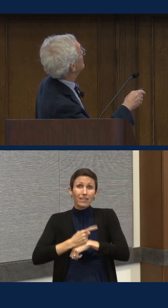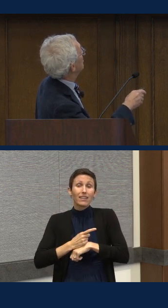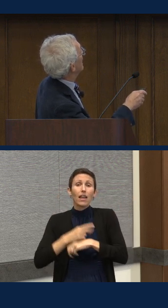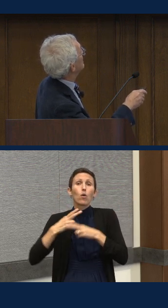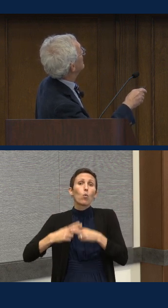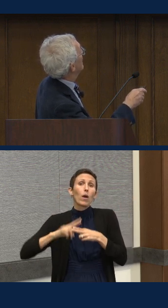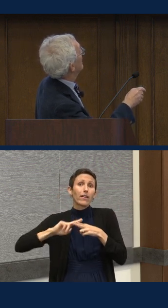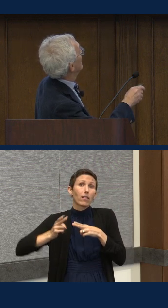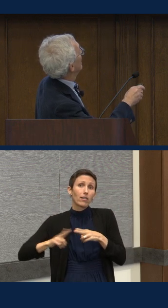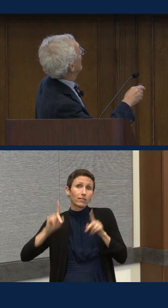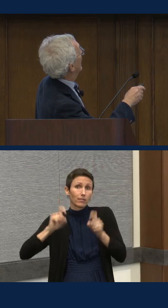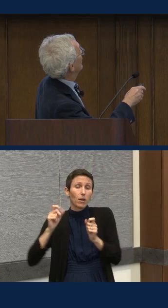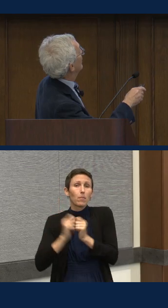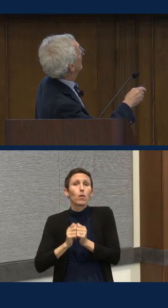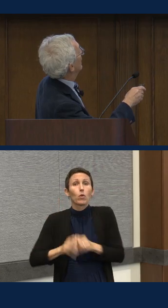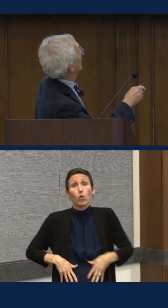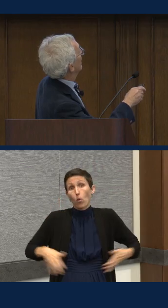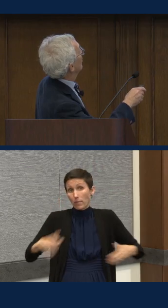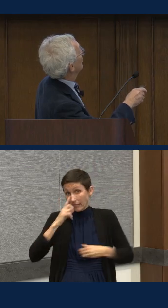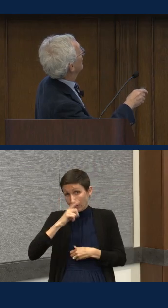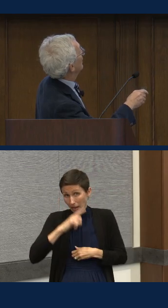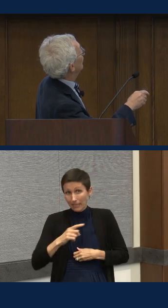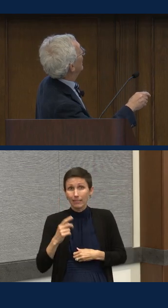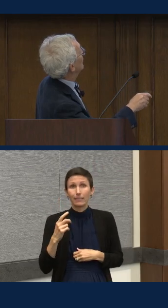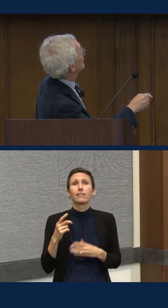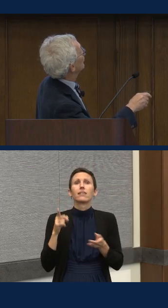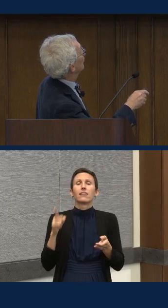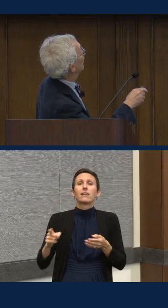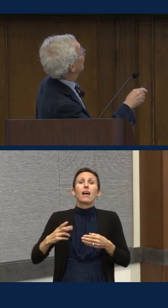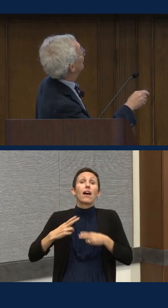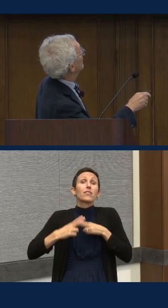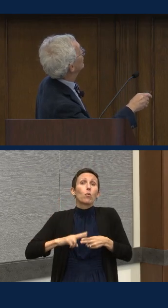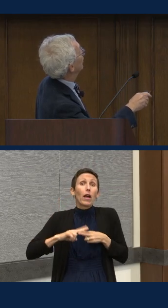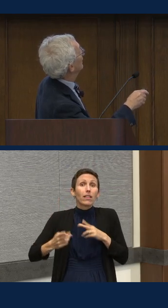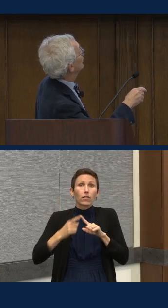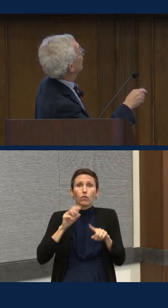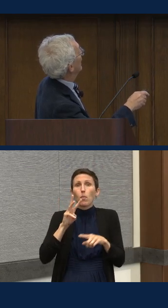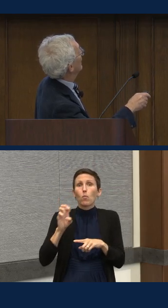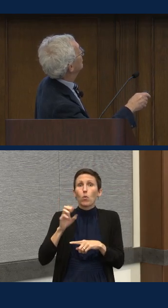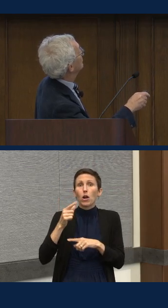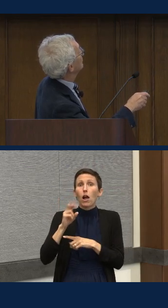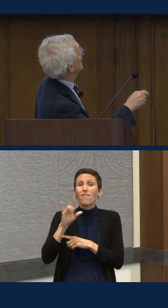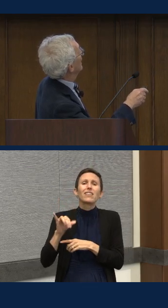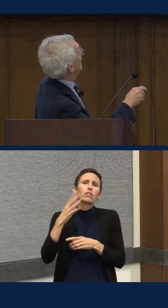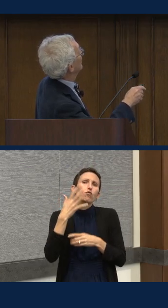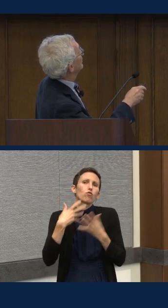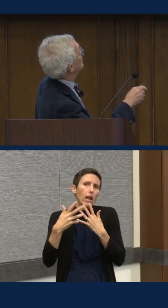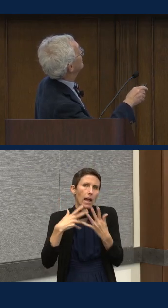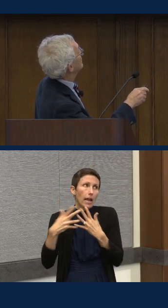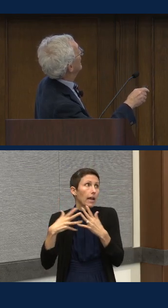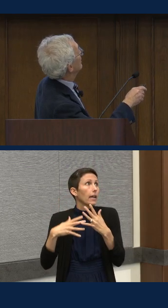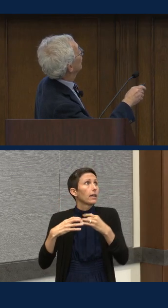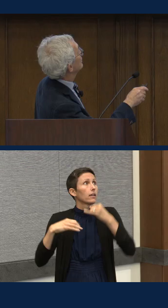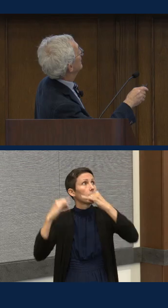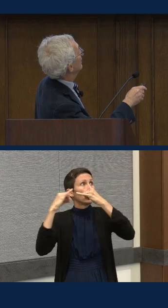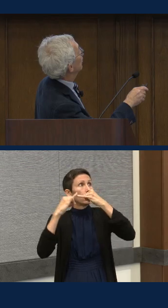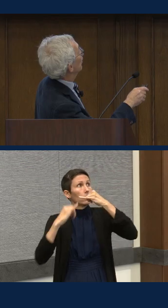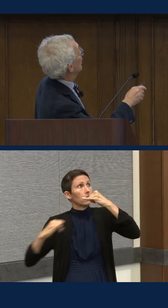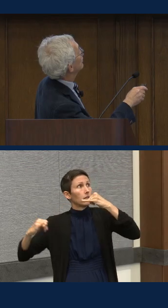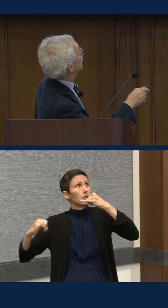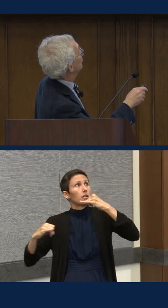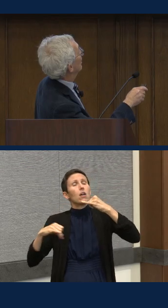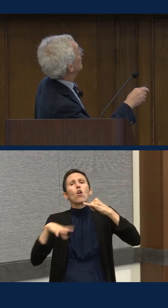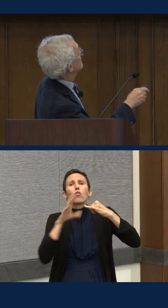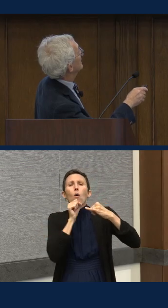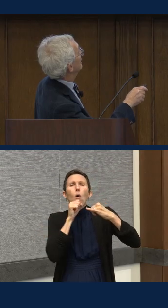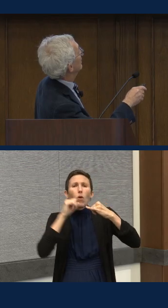in obese mice, and the weight loss from Wegovy is shown in gray. This is a dosing in